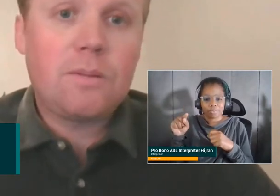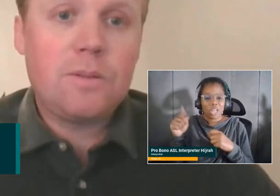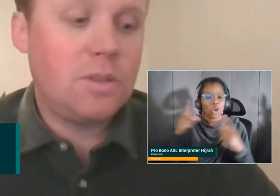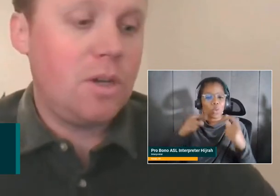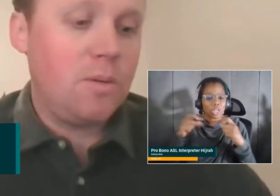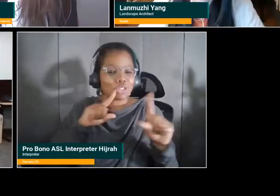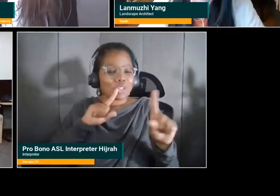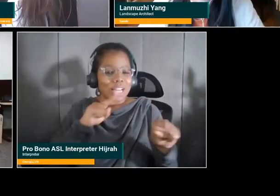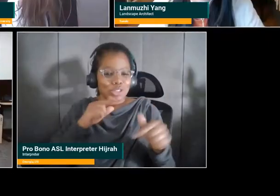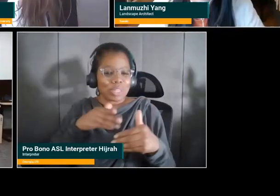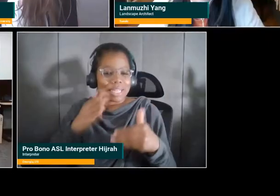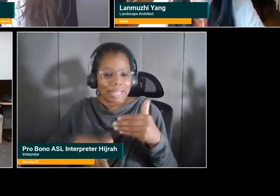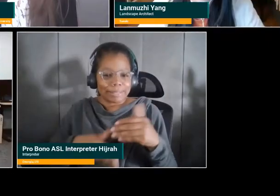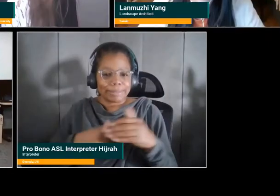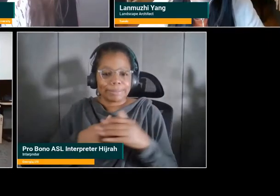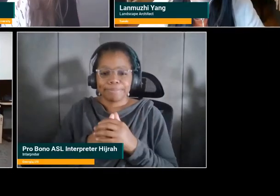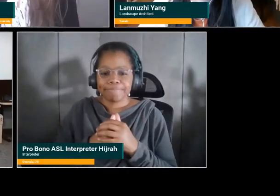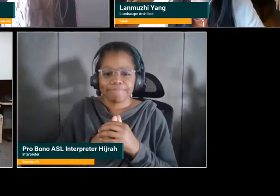the end. So